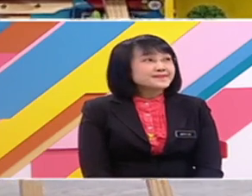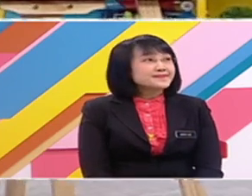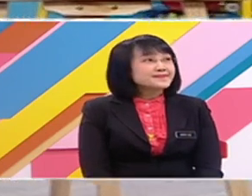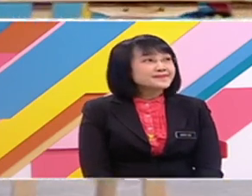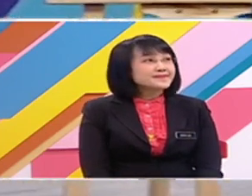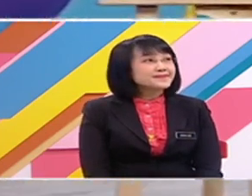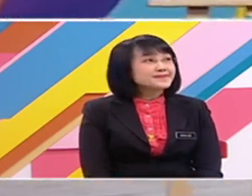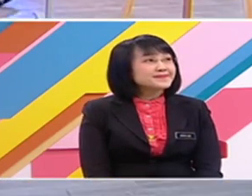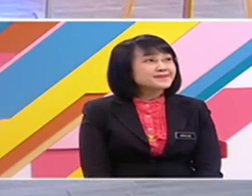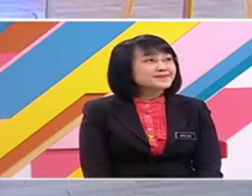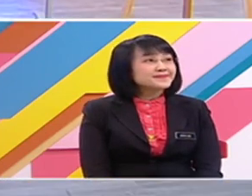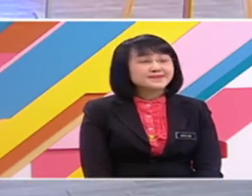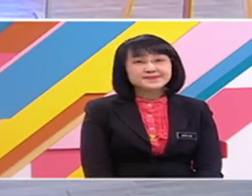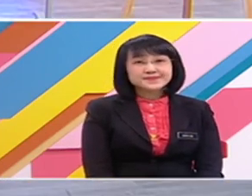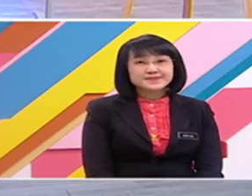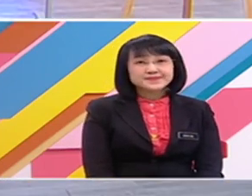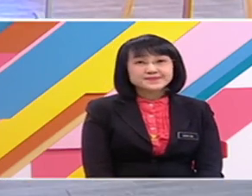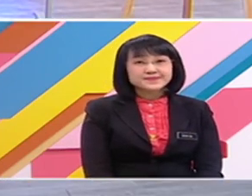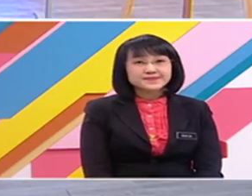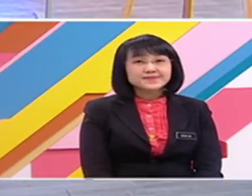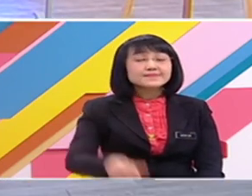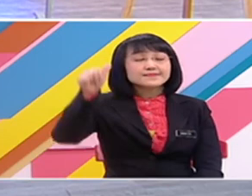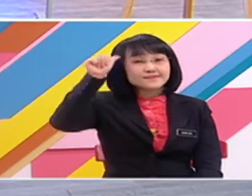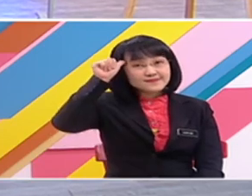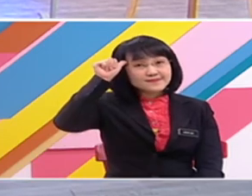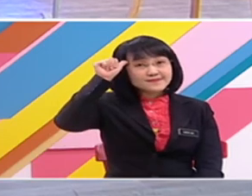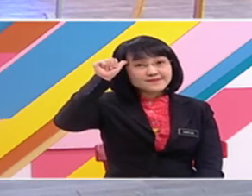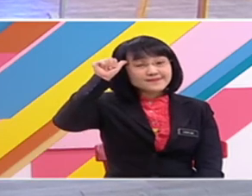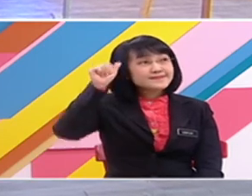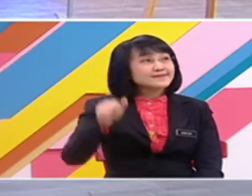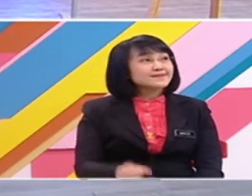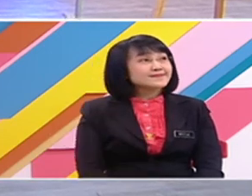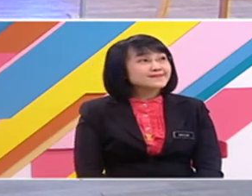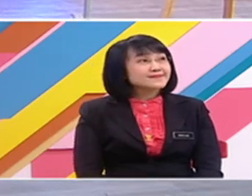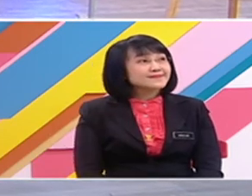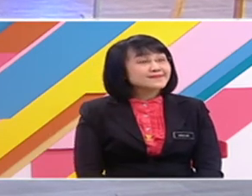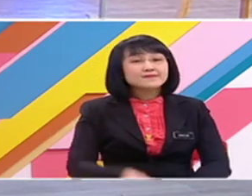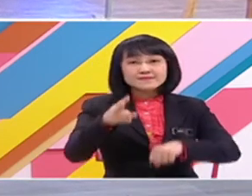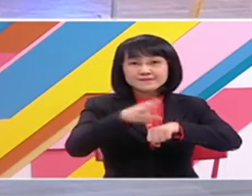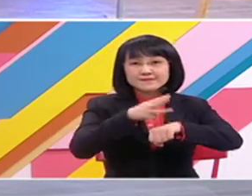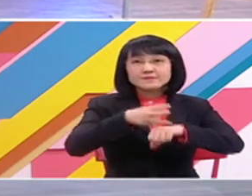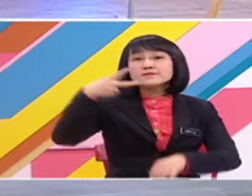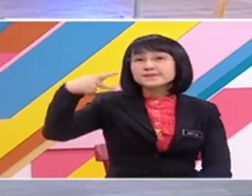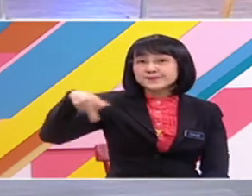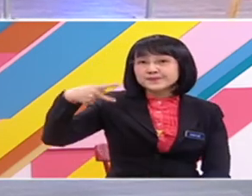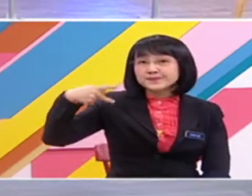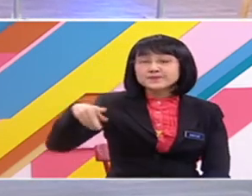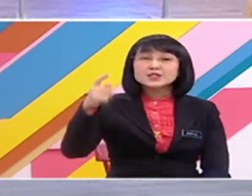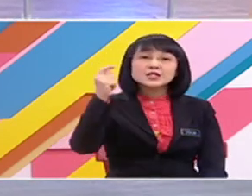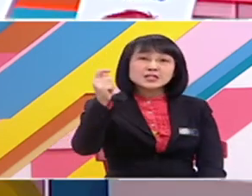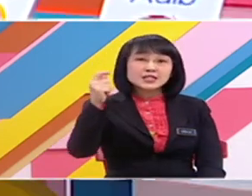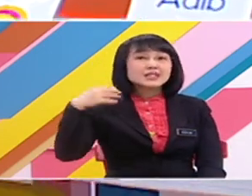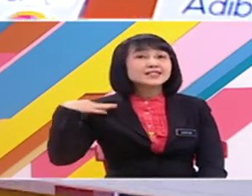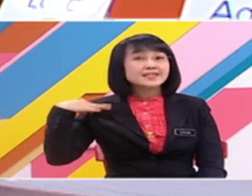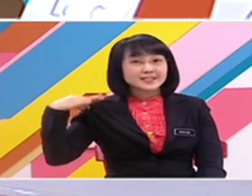Okay. So that means Adib will be wearing a purple